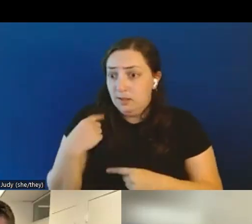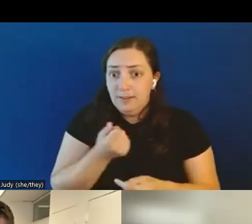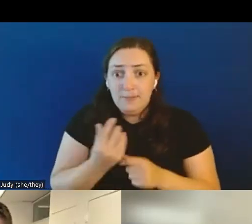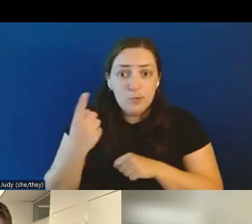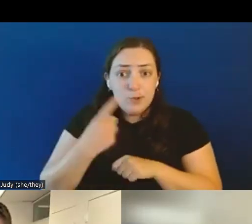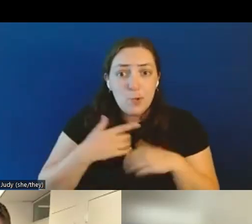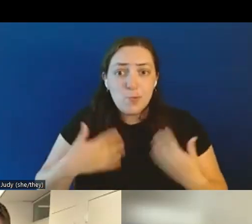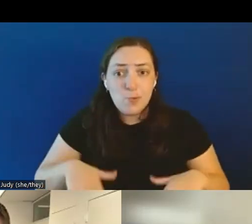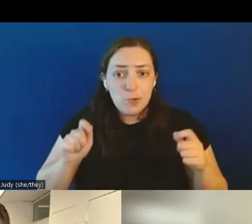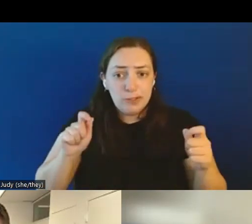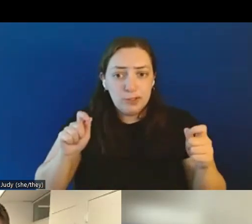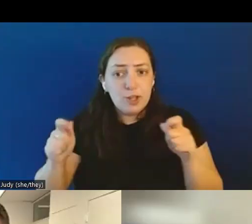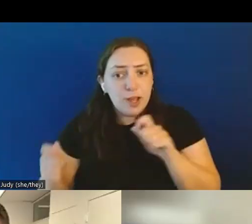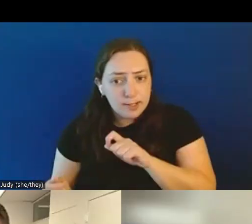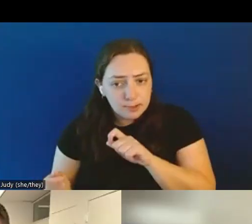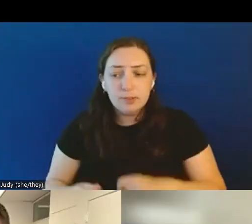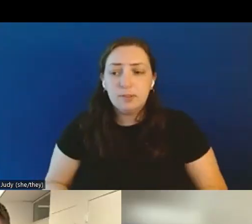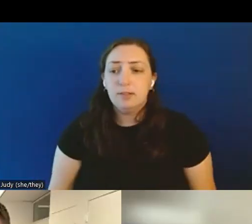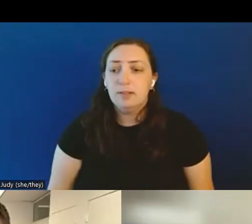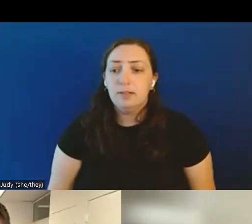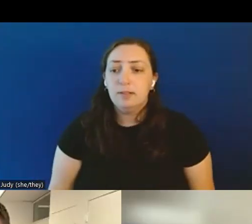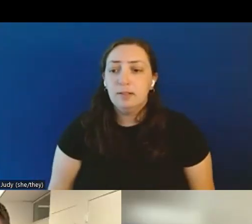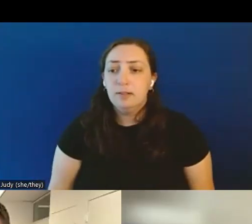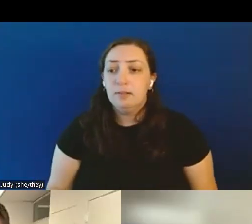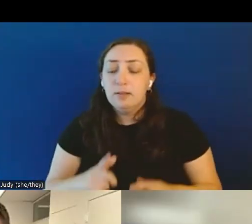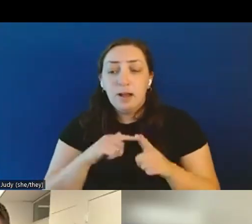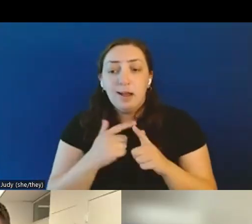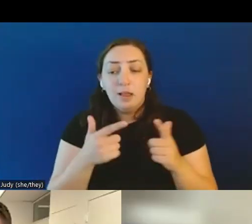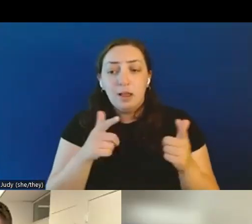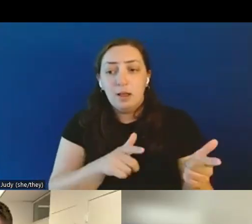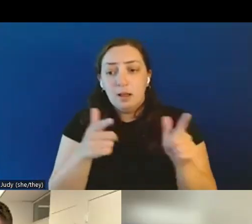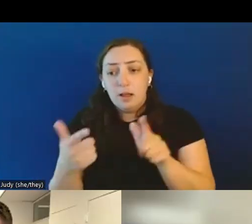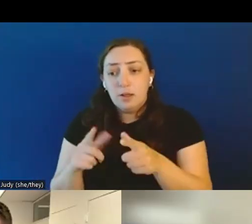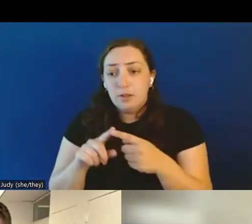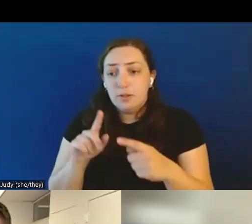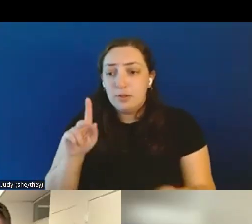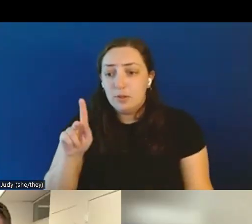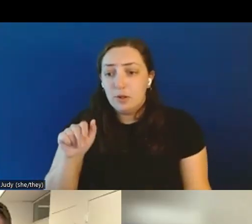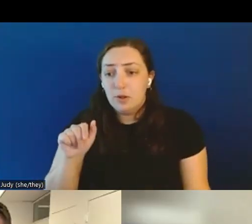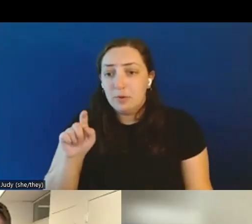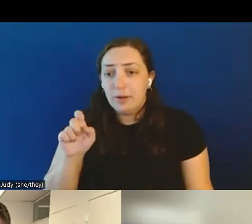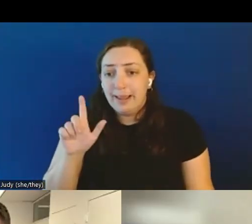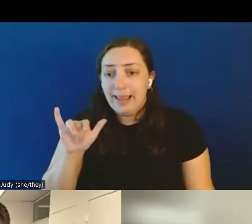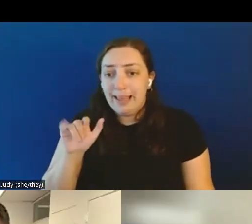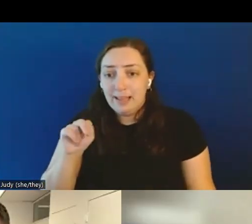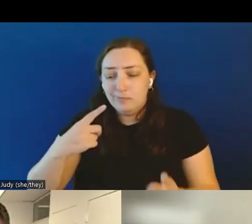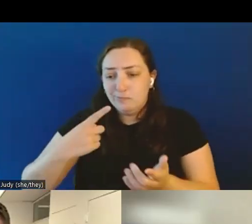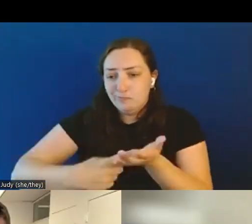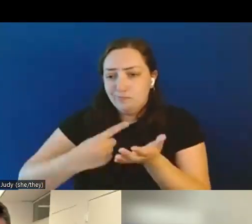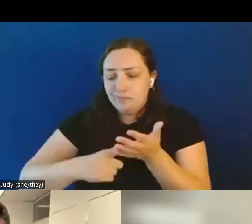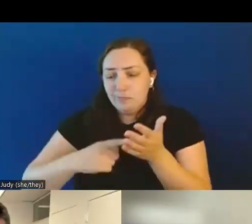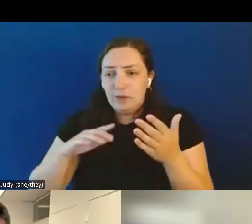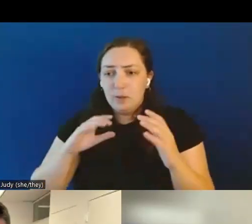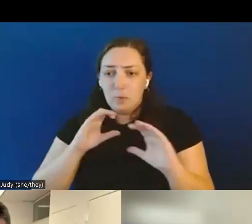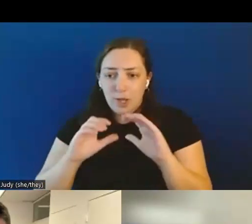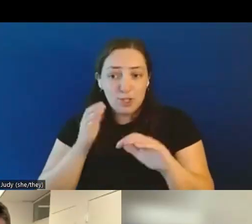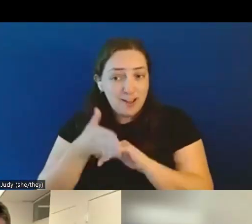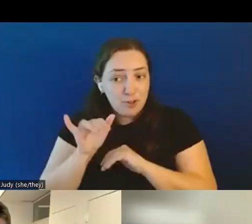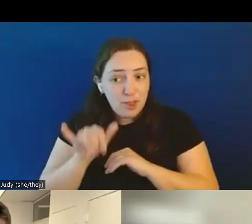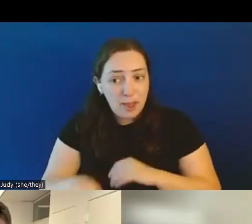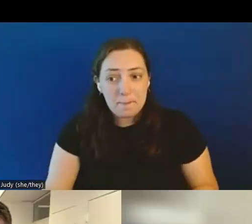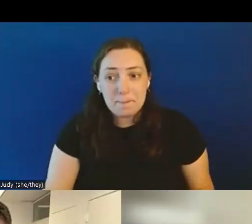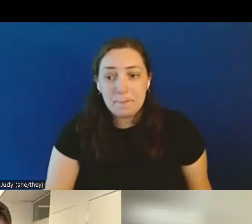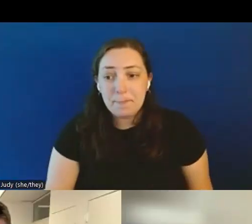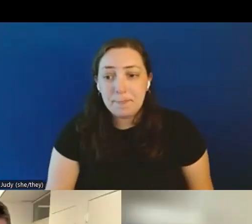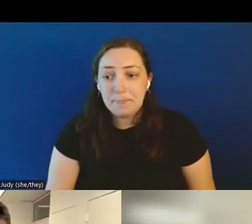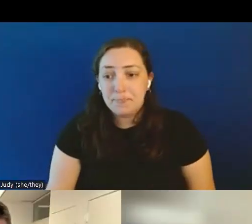days, and then we will pass it over to Caitlin to say a little bit more about communication after that. So over